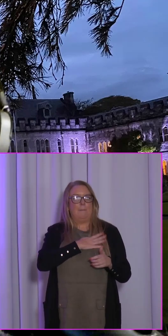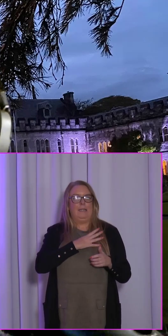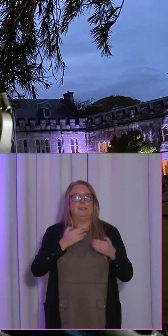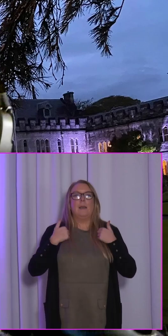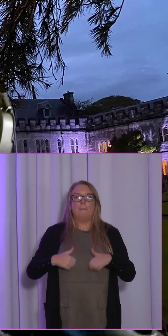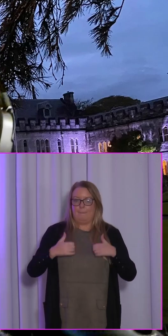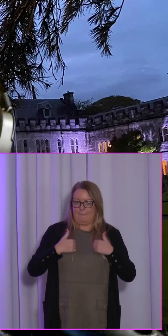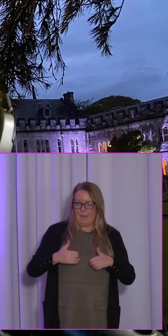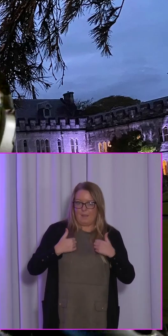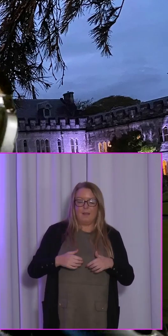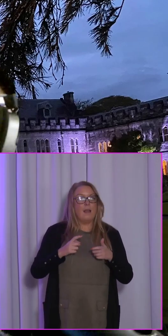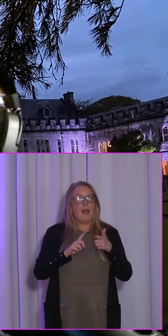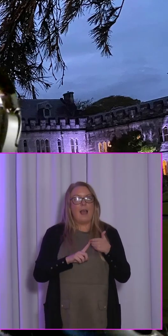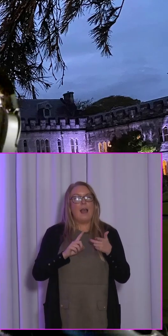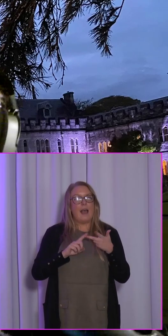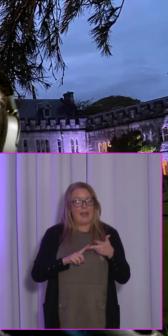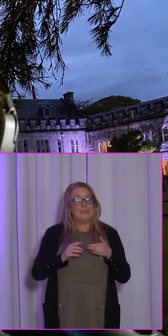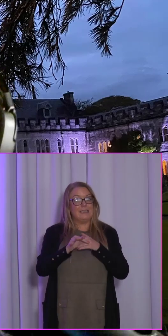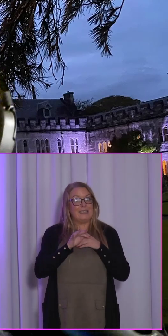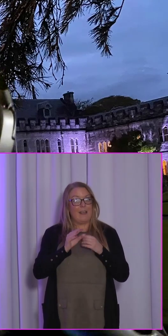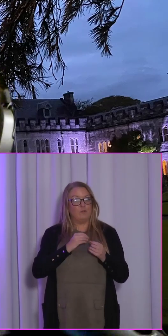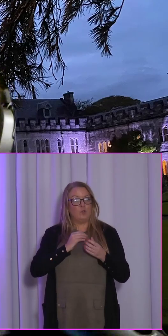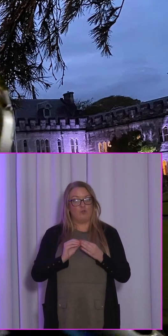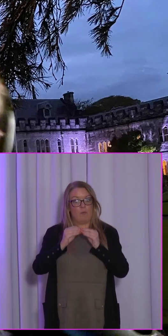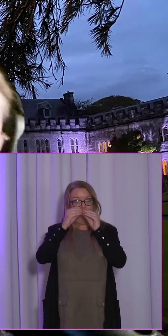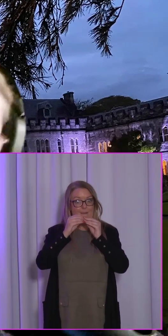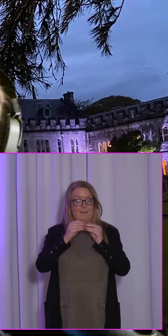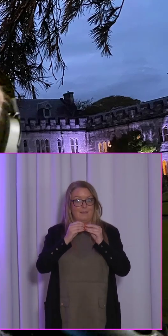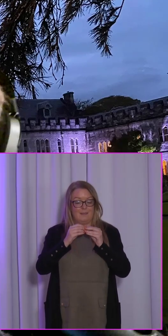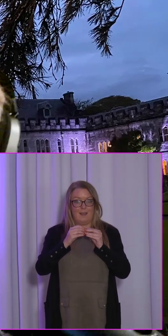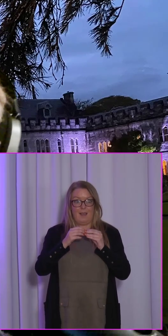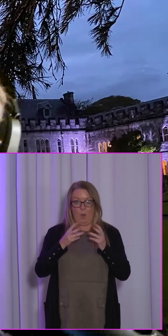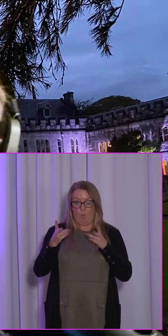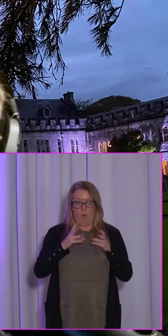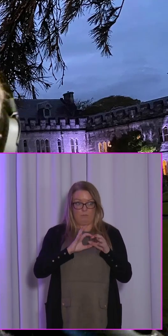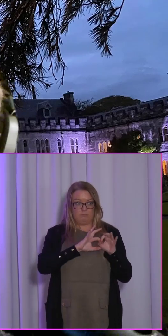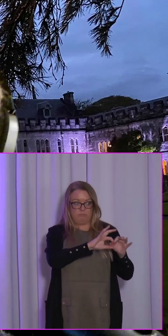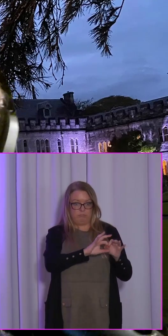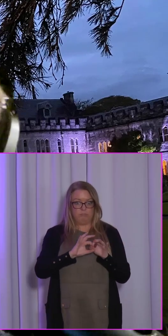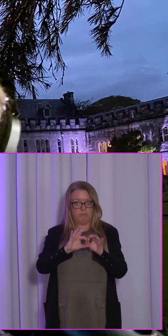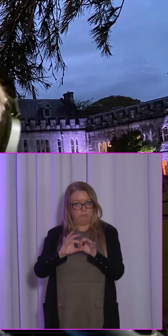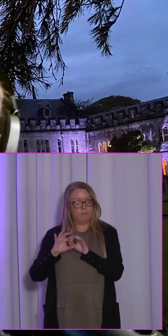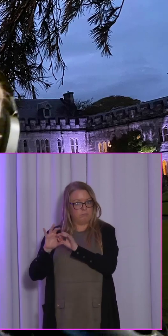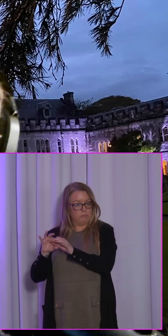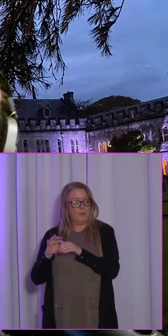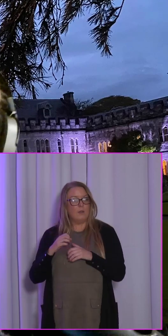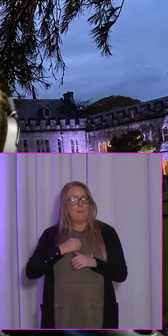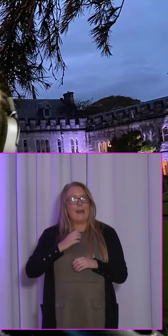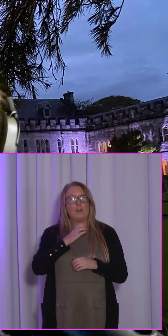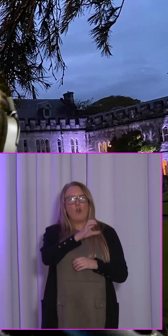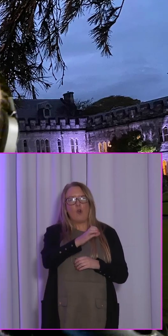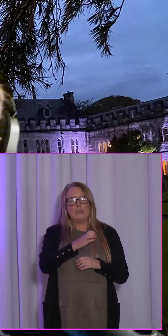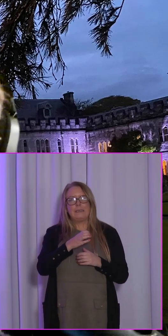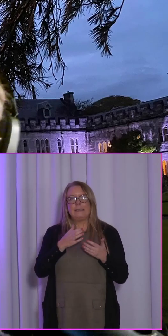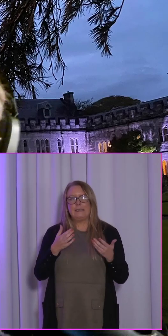the Irish Theatre Institute and Safe to Create. So these are all the banners that I work underneath. So my courses are, I've